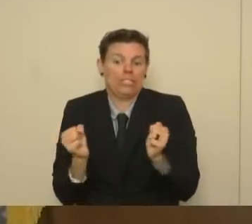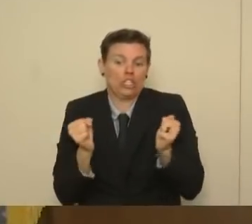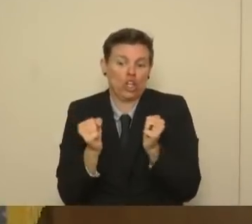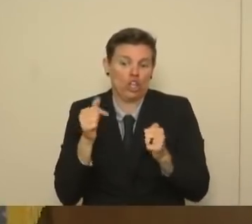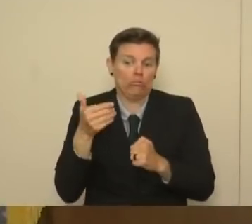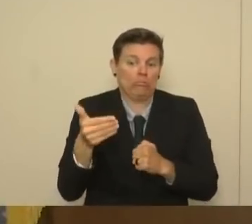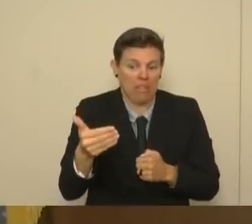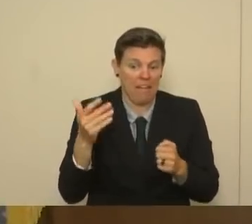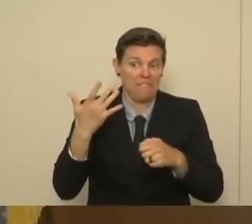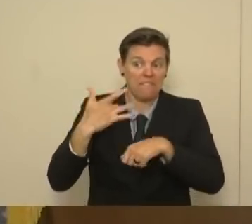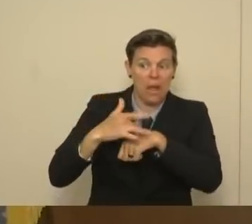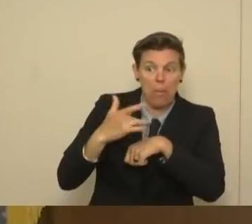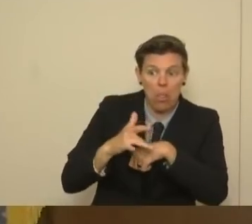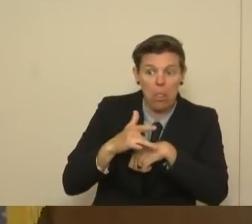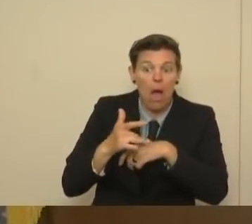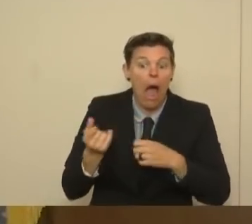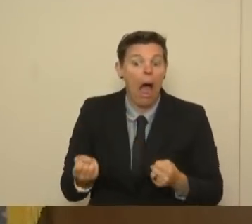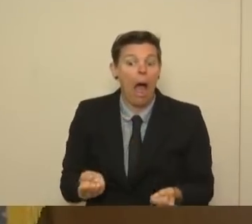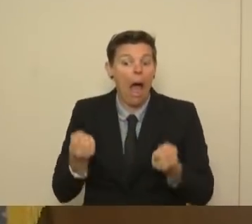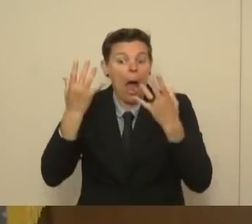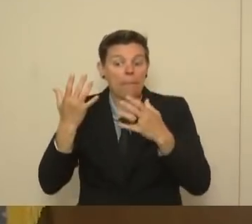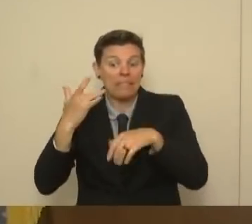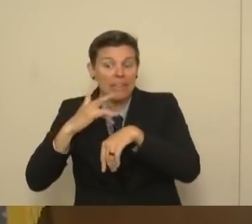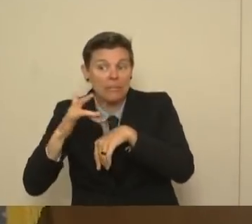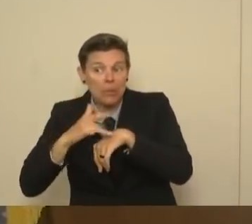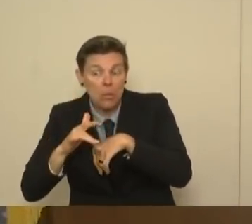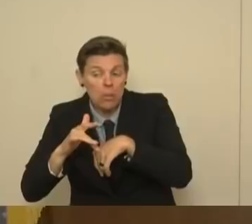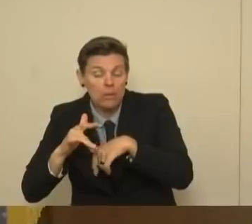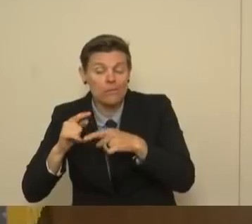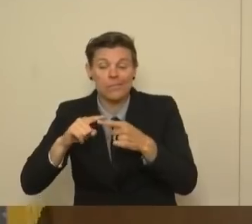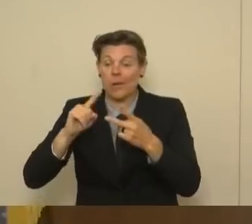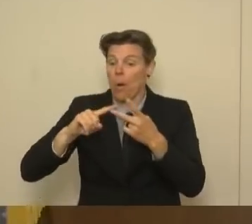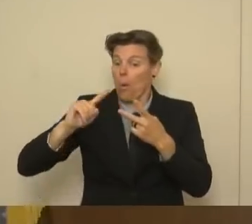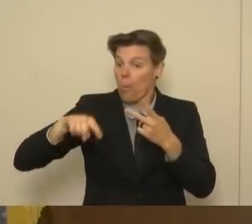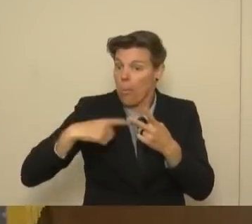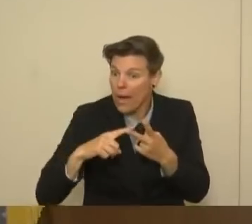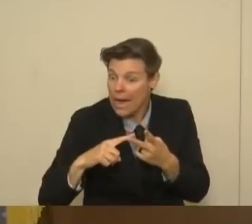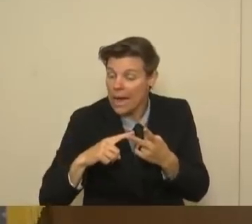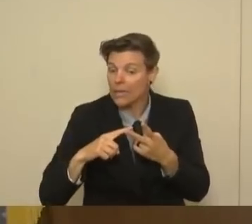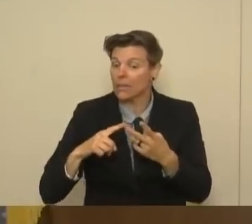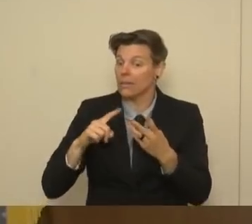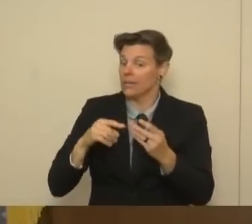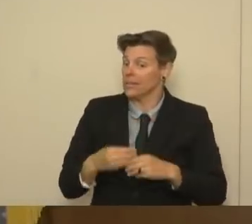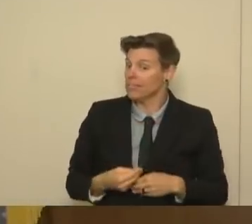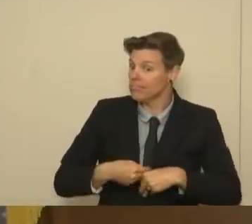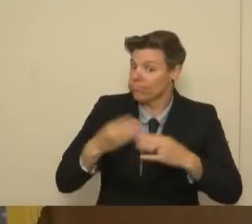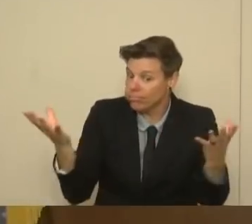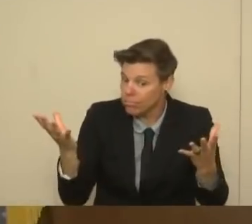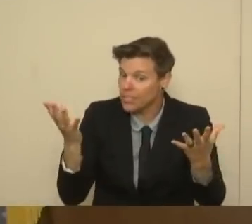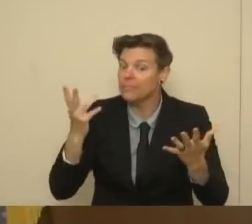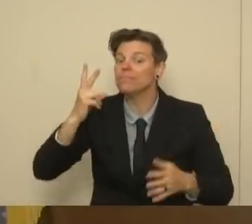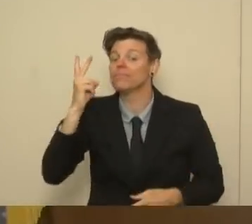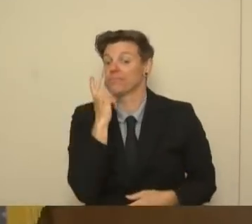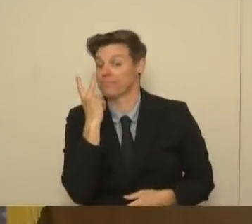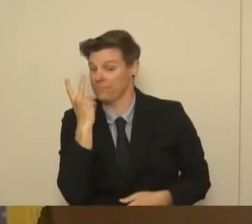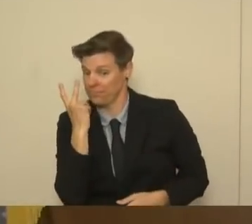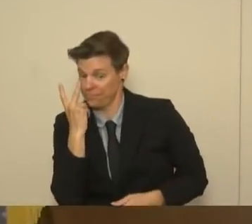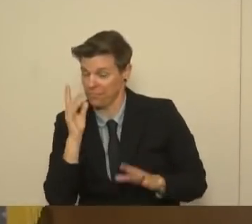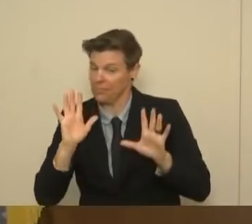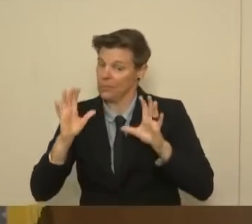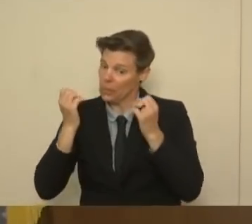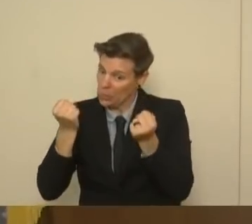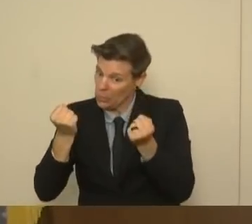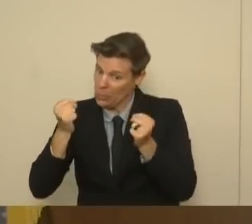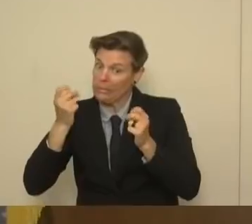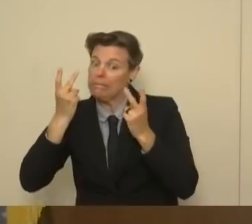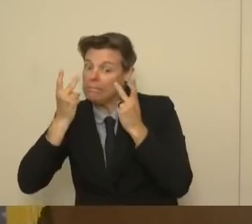be available, that remains to be seen. But after the groups in that public health list have